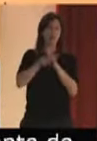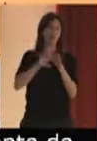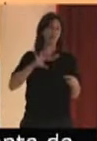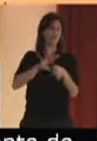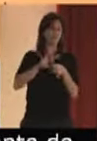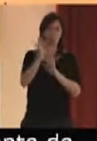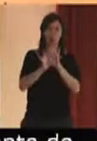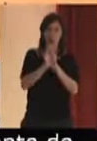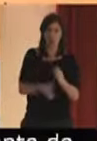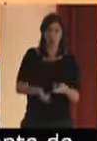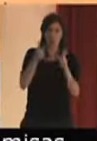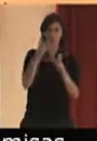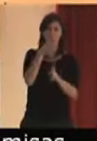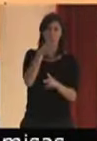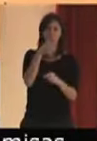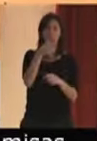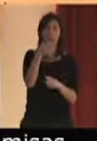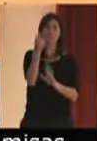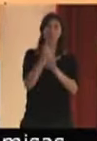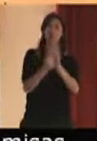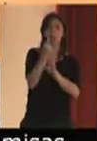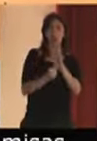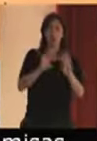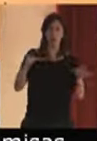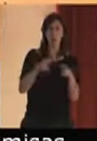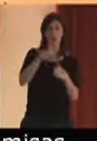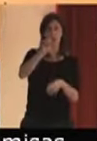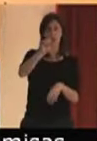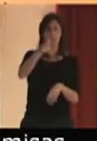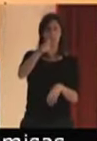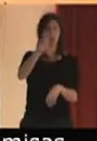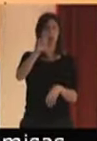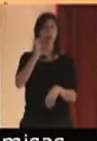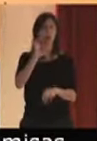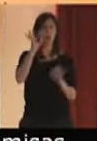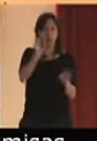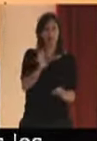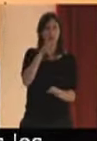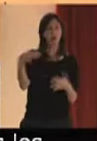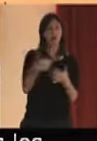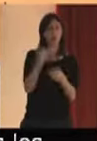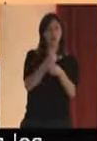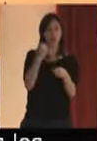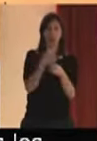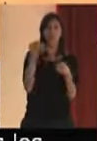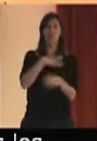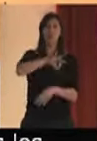free tools, and this is one of the decisions of the LACLO group. All the work should be able to